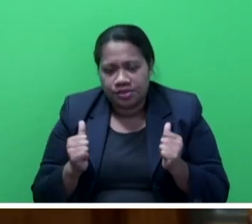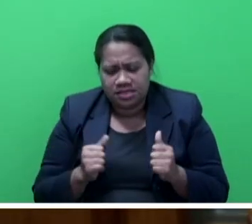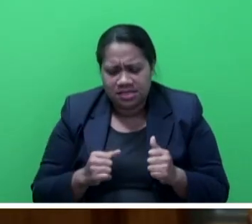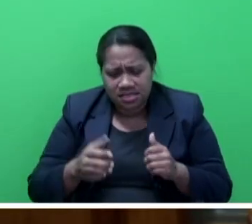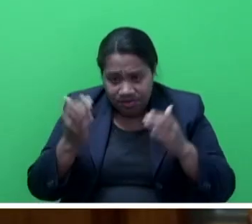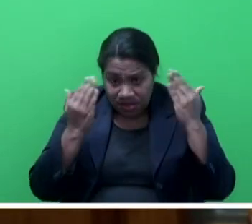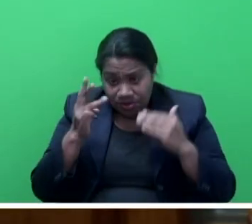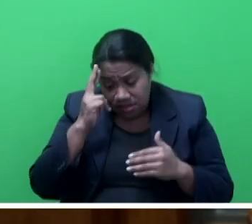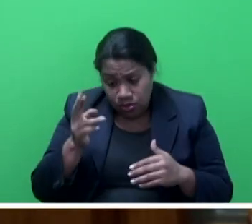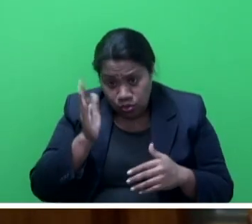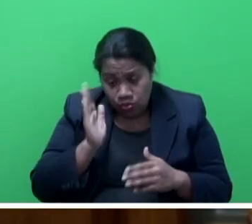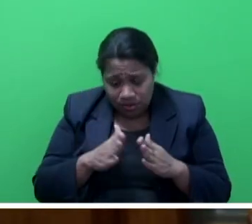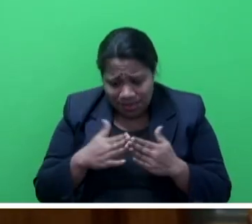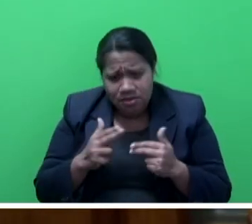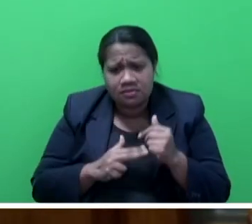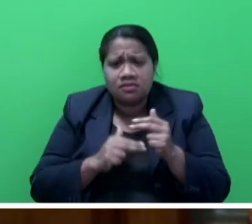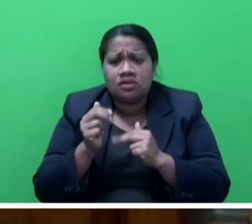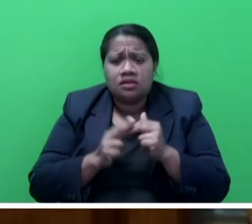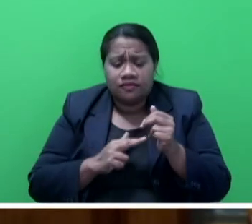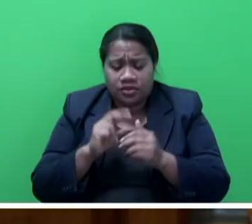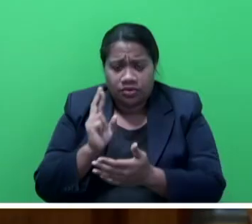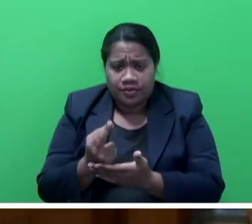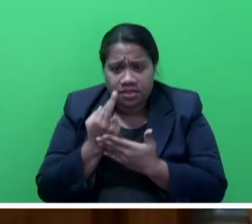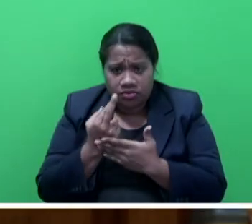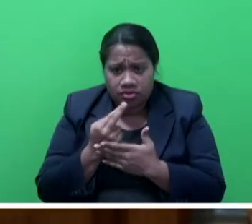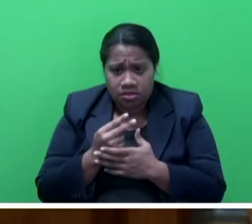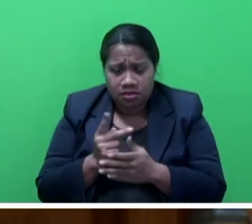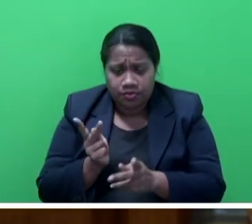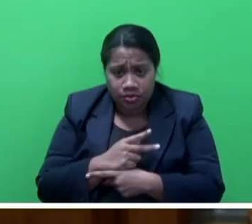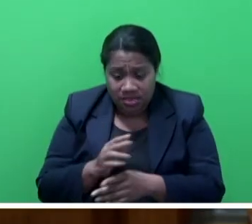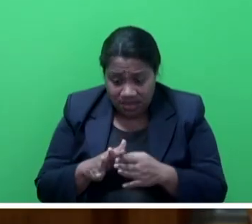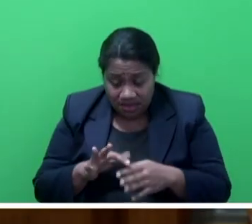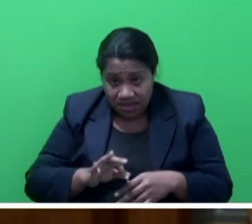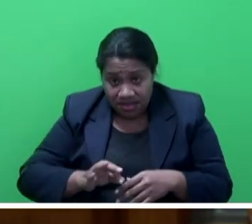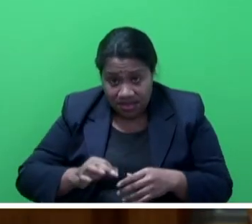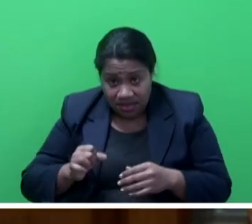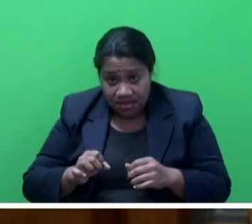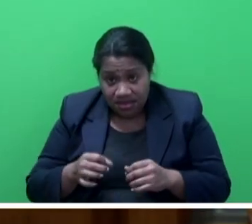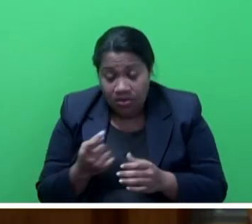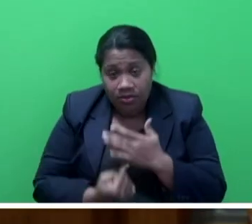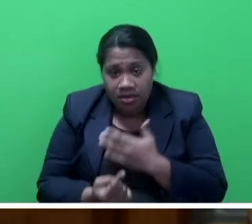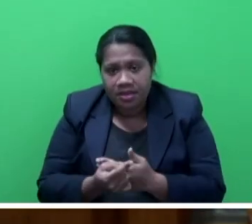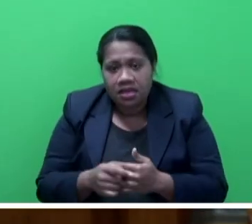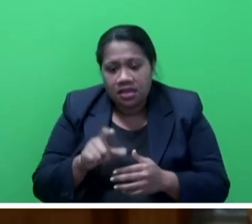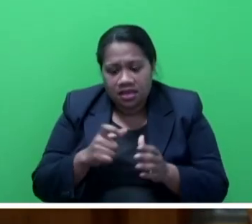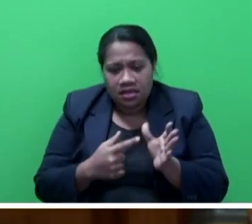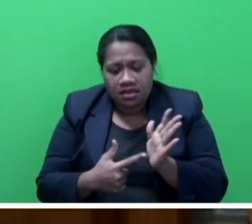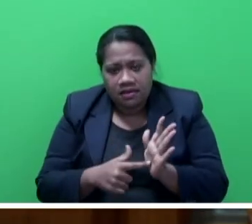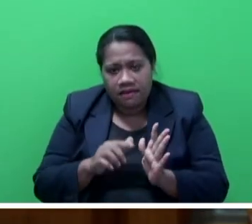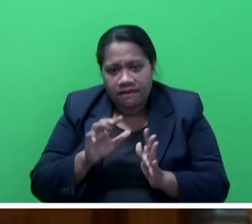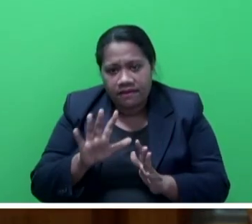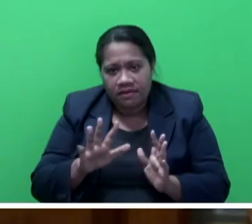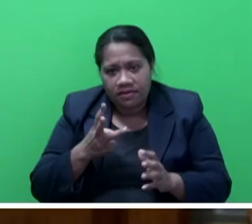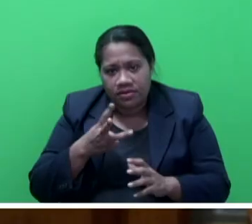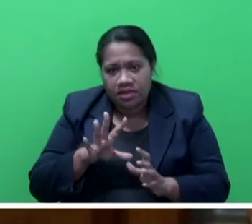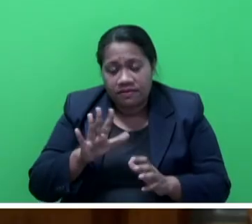built under rehabilitation programs, are built to withstand Category 5 cyclone, and are all Cat 5 certified. Schools that have been built